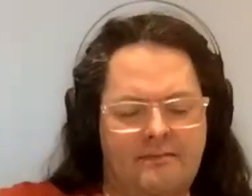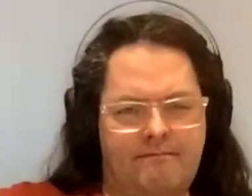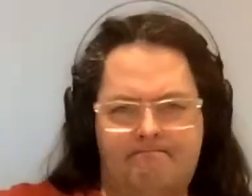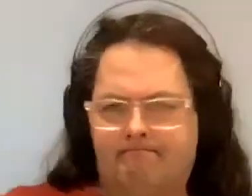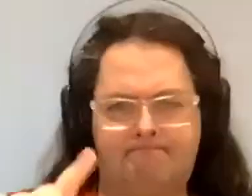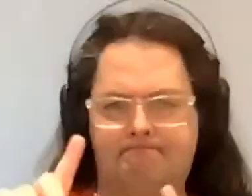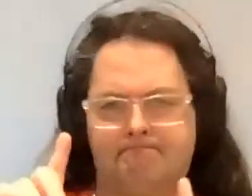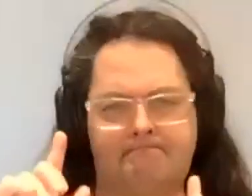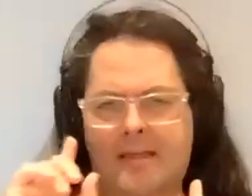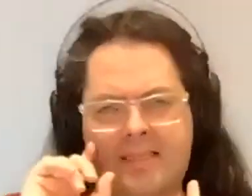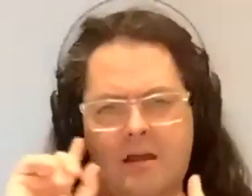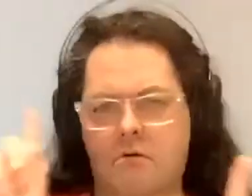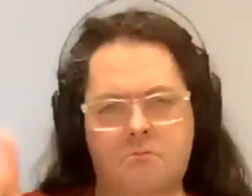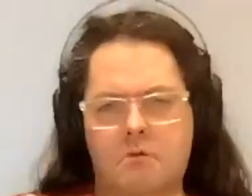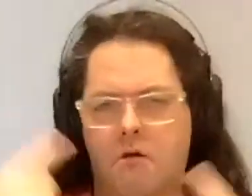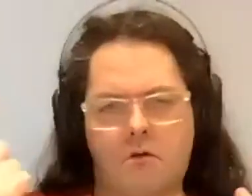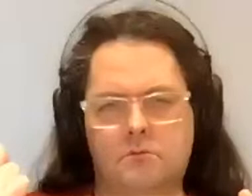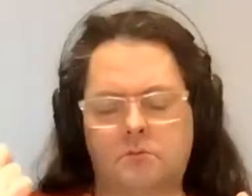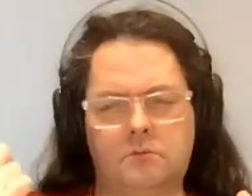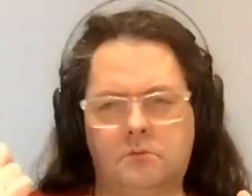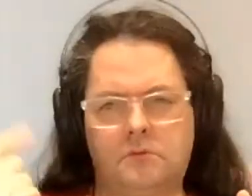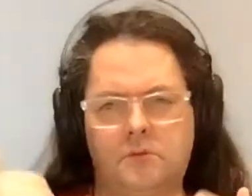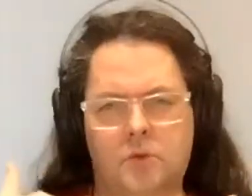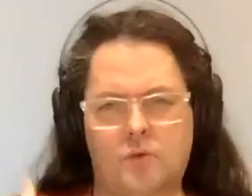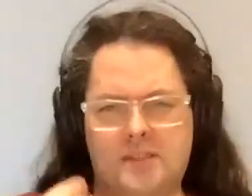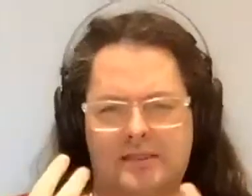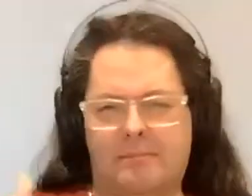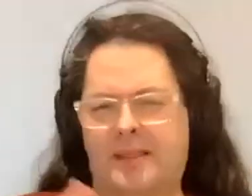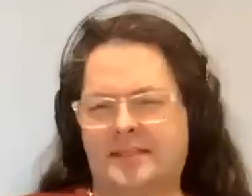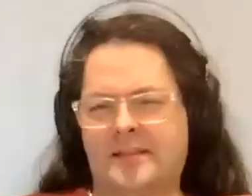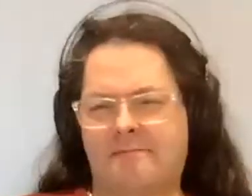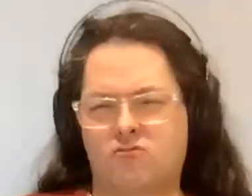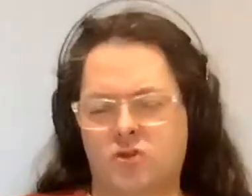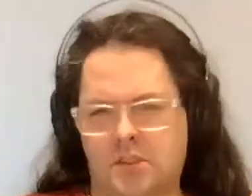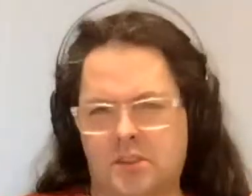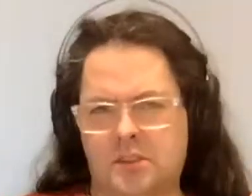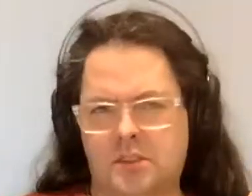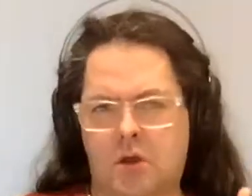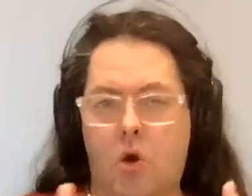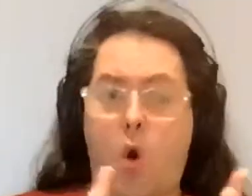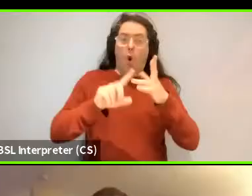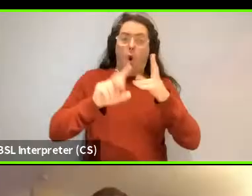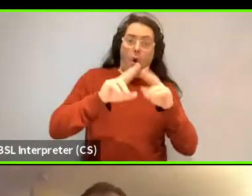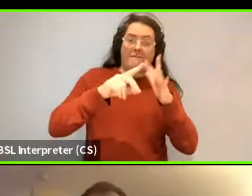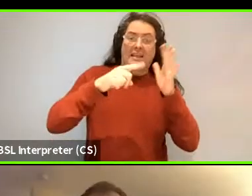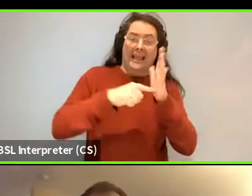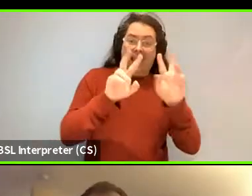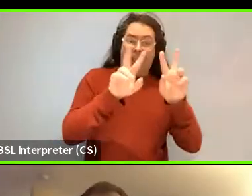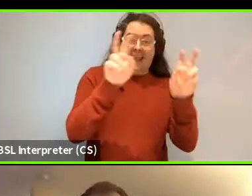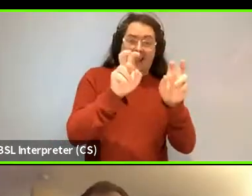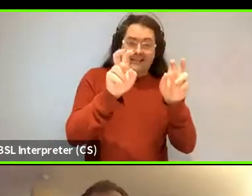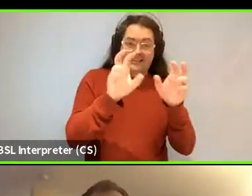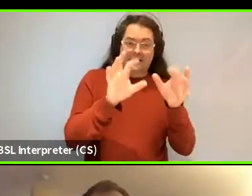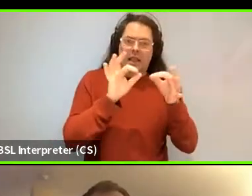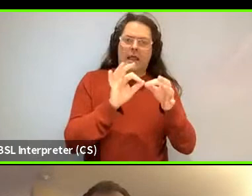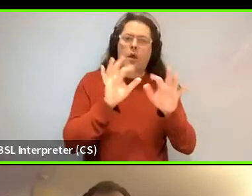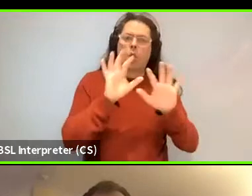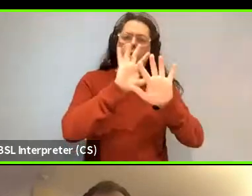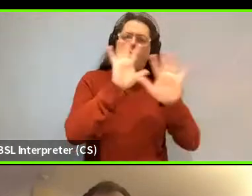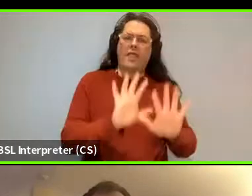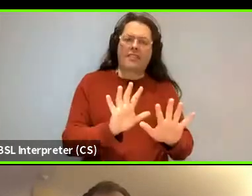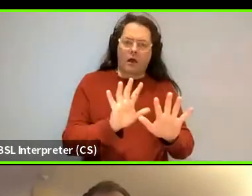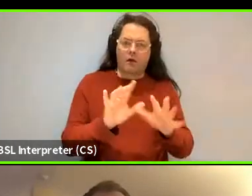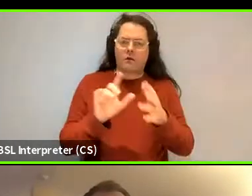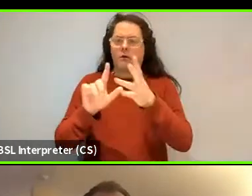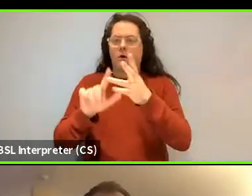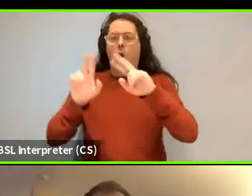so I find there's a difference between of it with one of these weather type verbs and of there